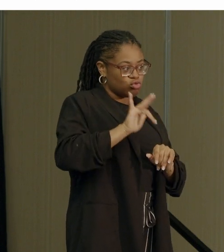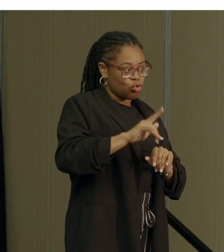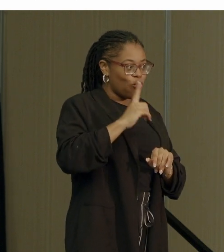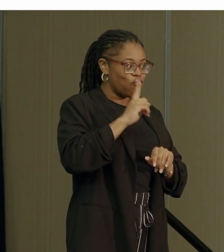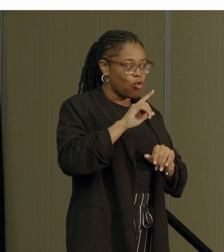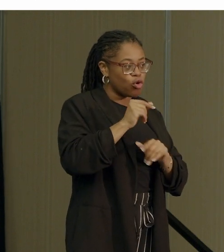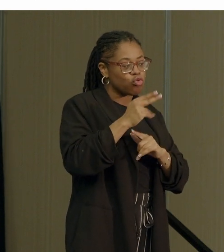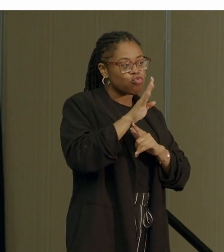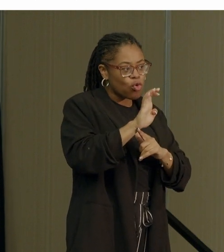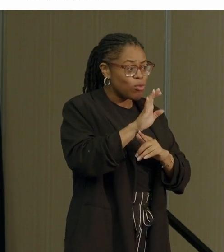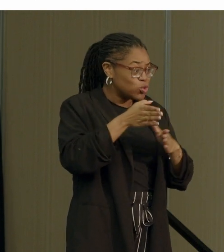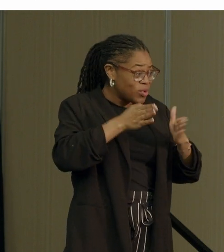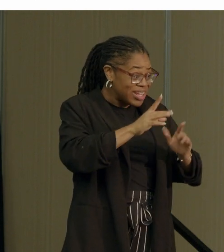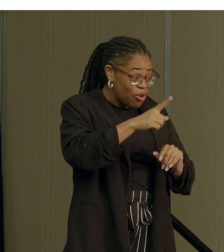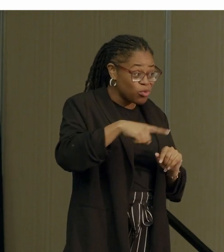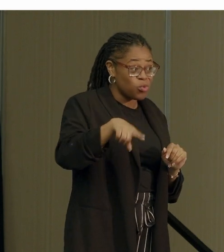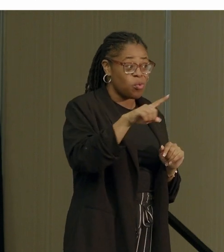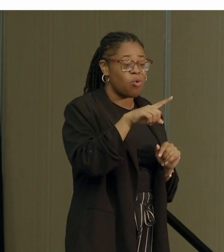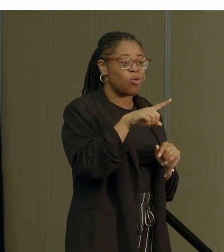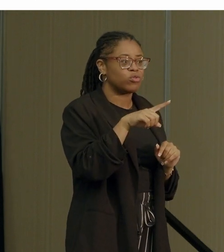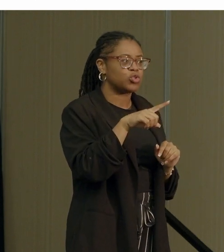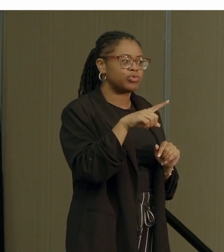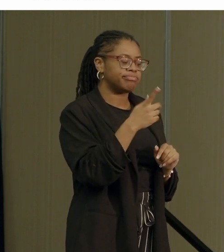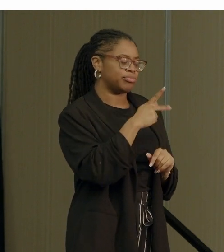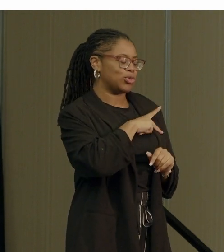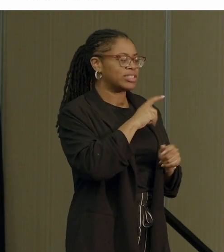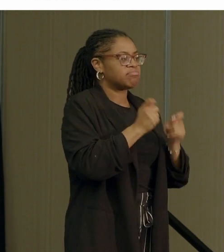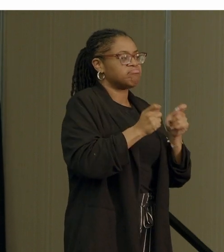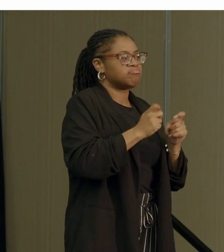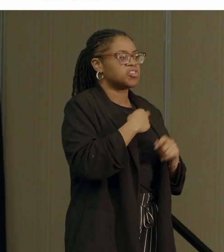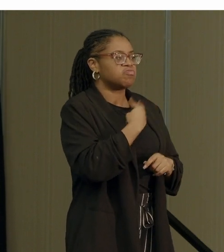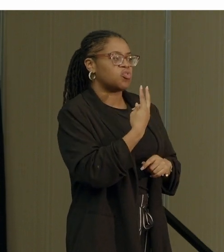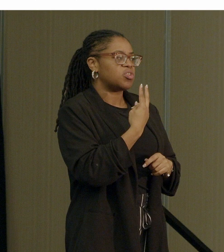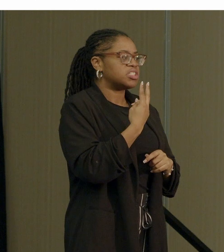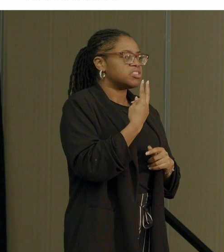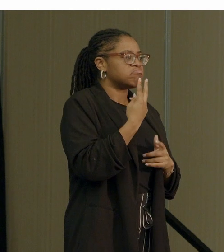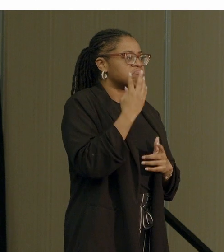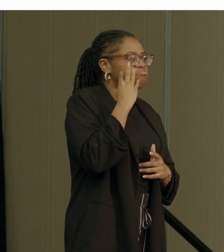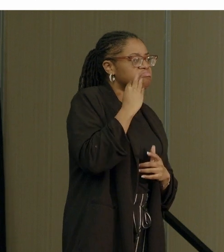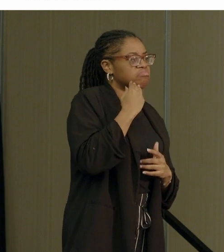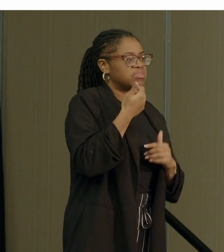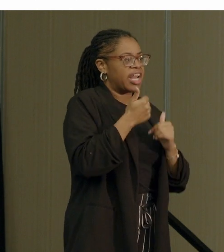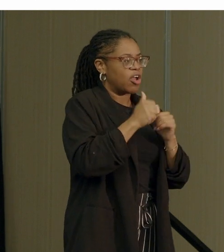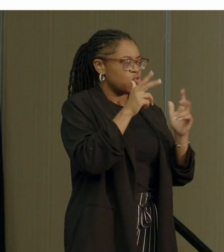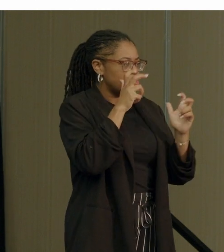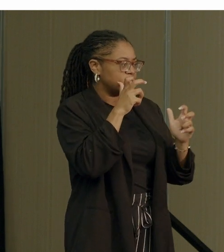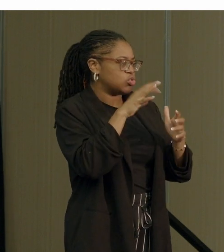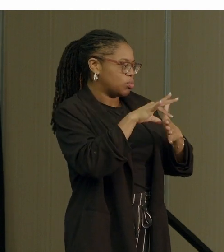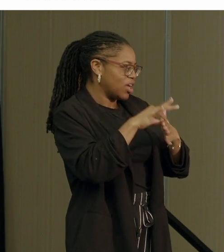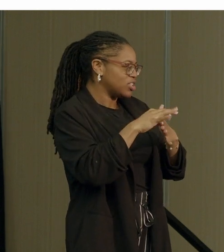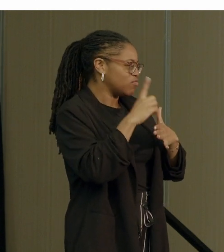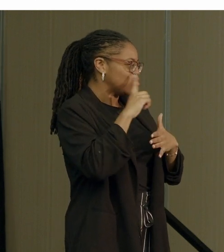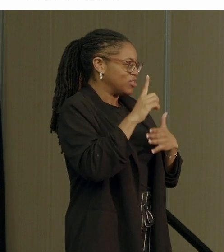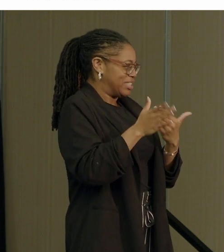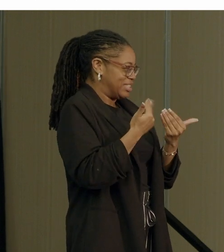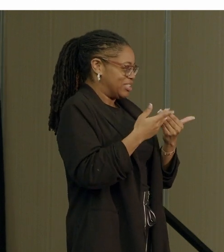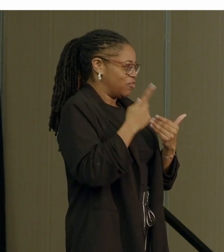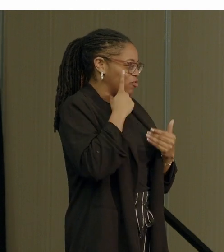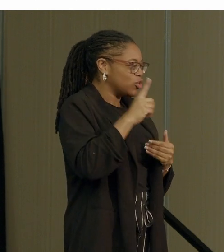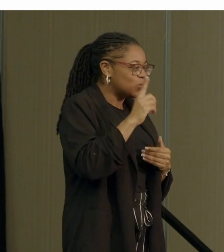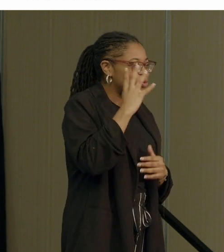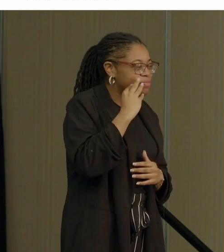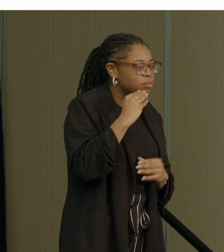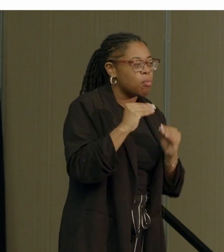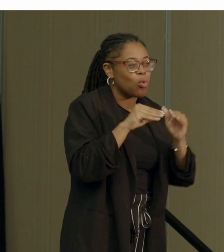Chrome to allow you to just personalize your experience, how you consume content. We want to make it easier for you to experience the web and make it